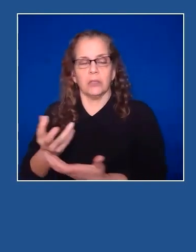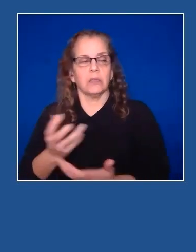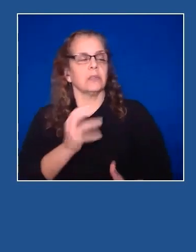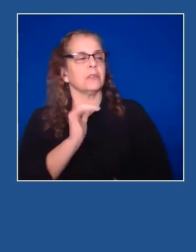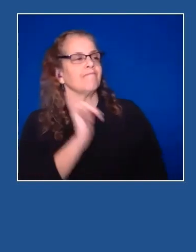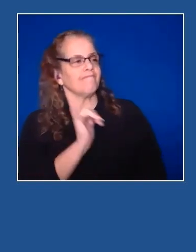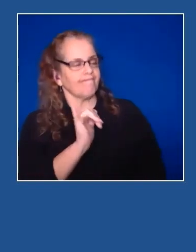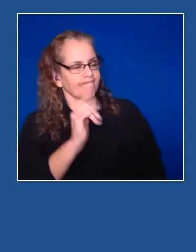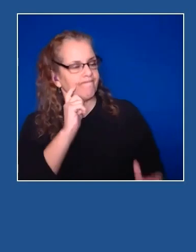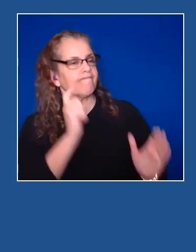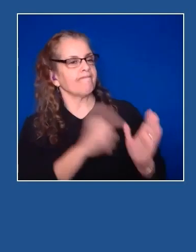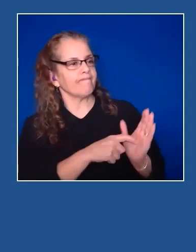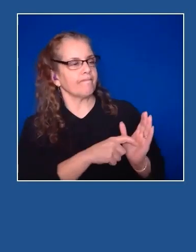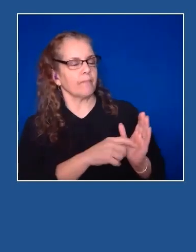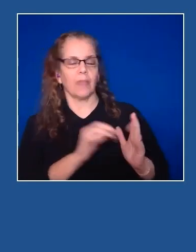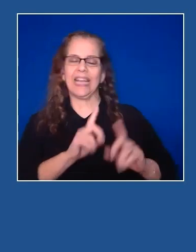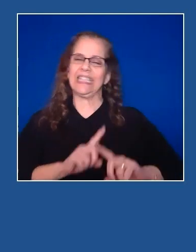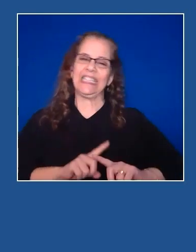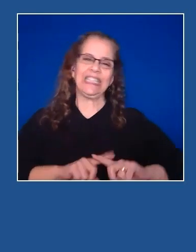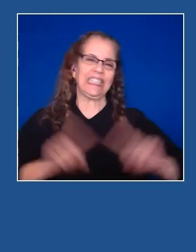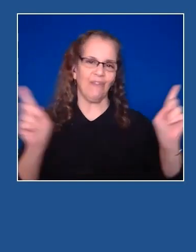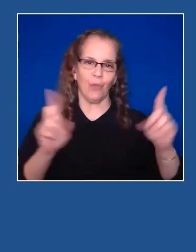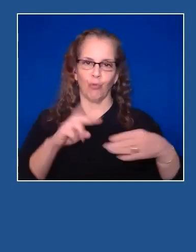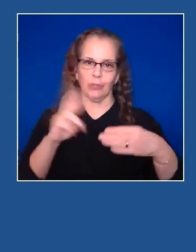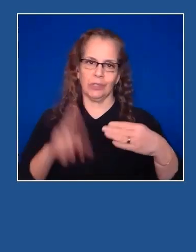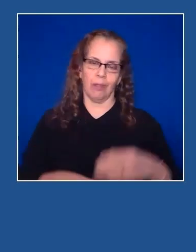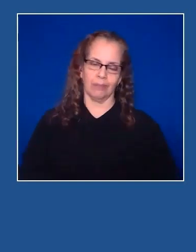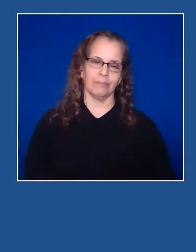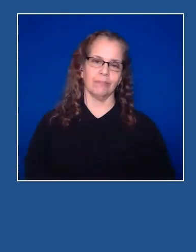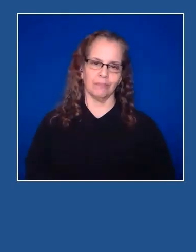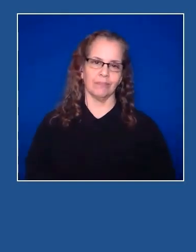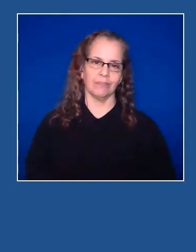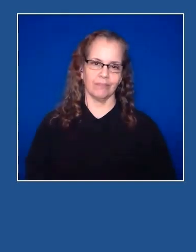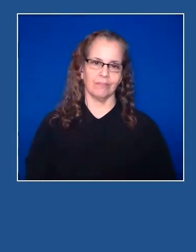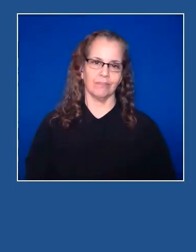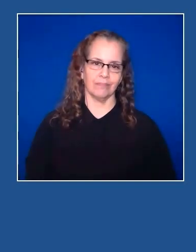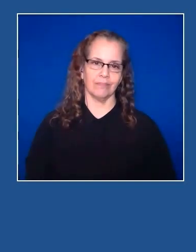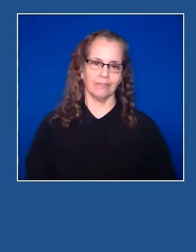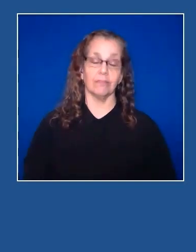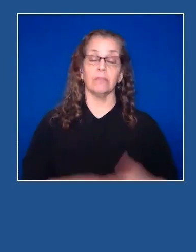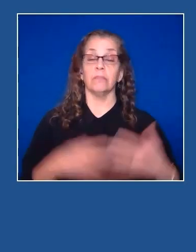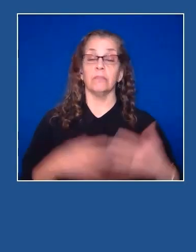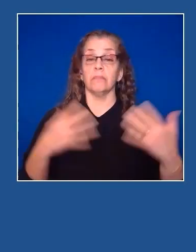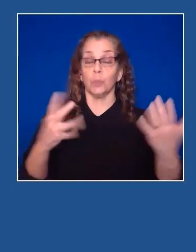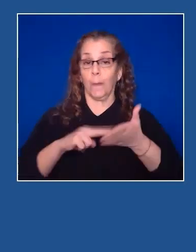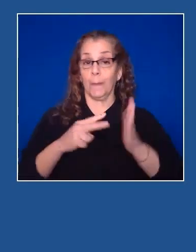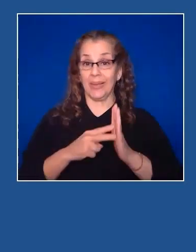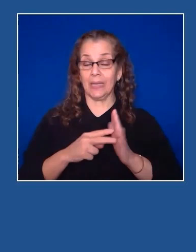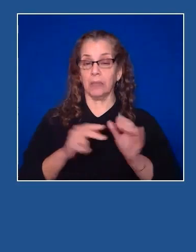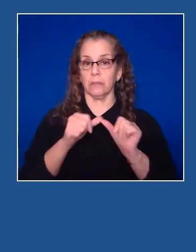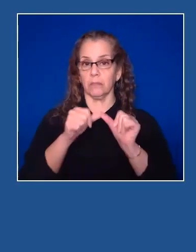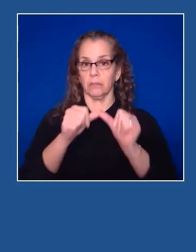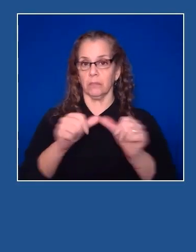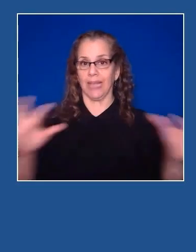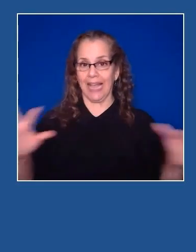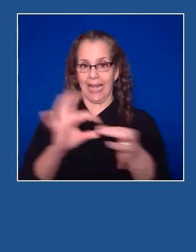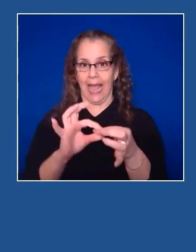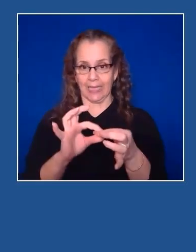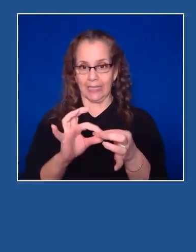different transaction. Okay, so we're going to stay connected by managing